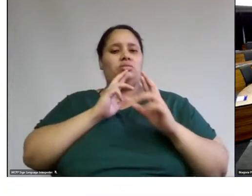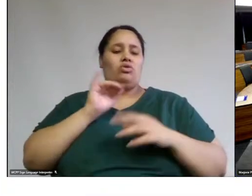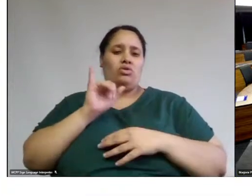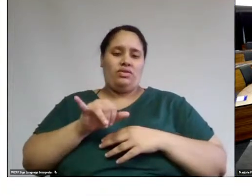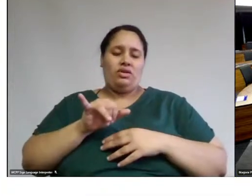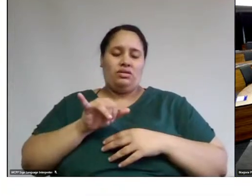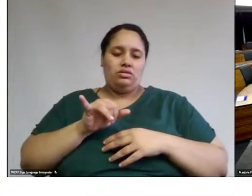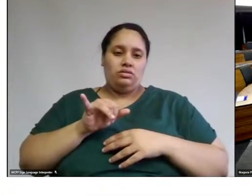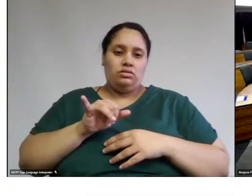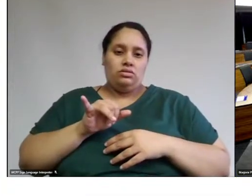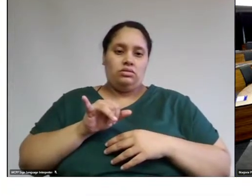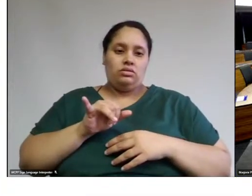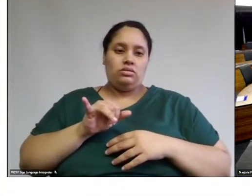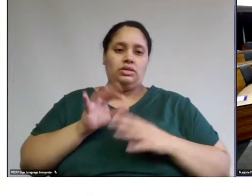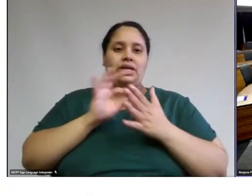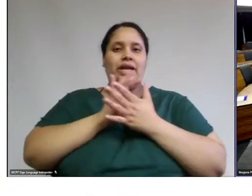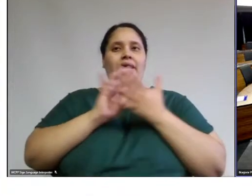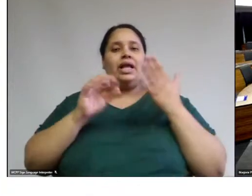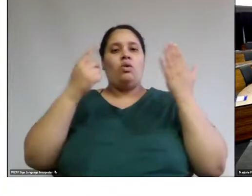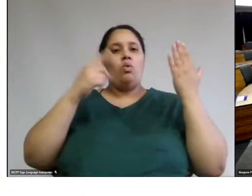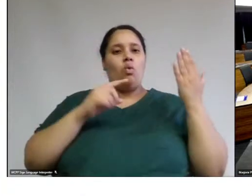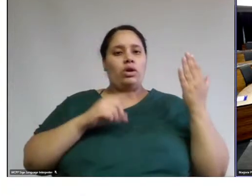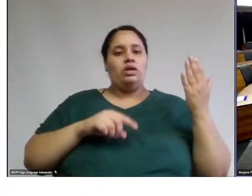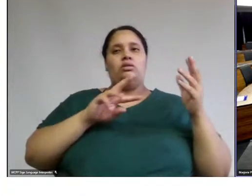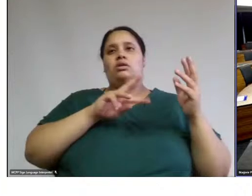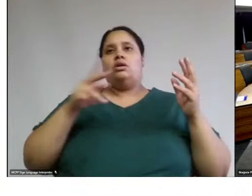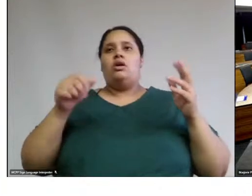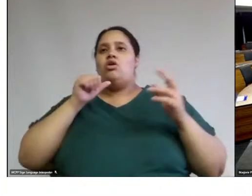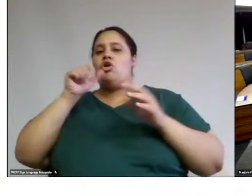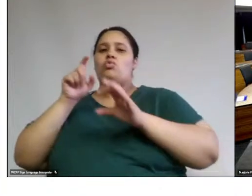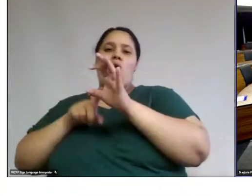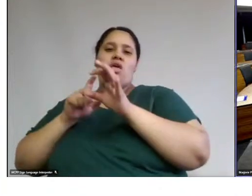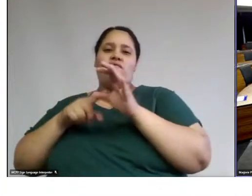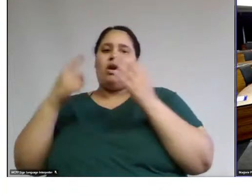of clean audit versus unqualified audit.